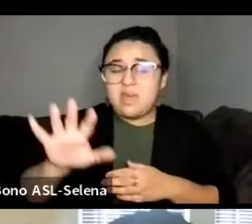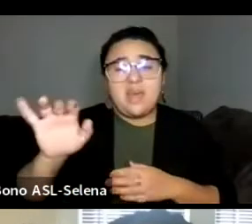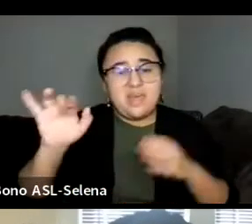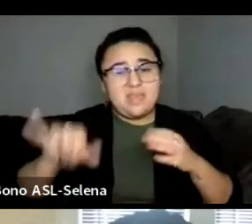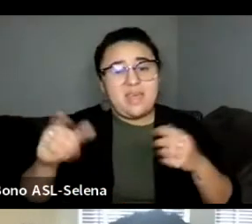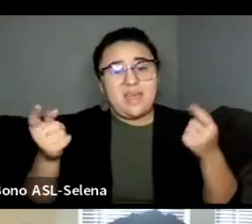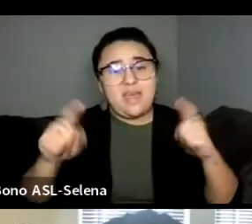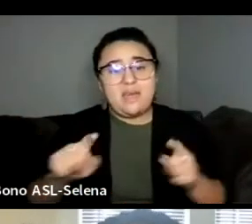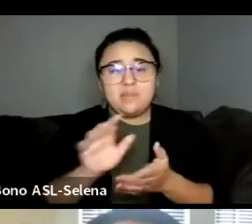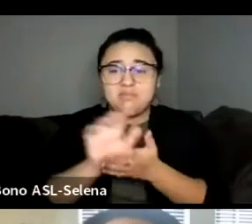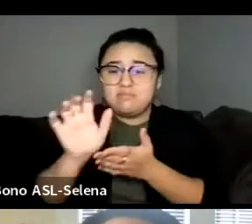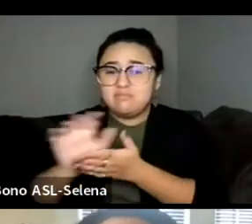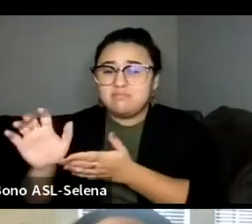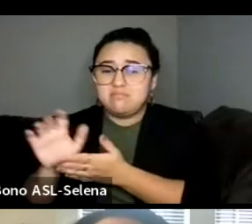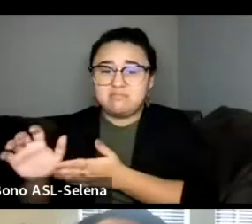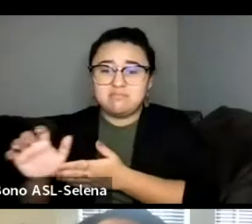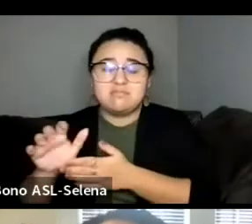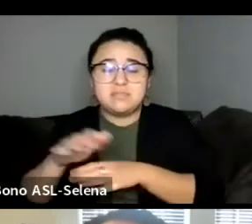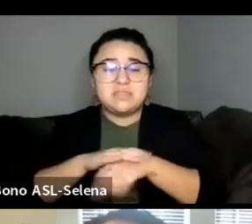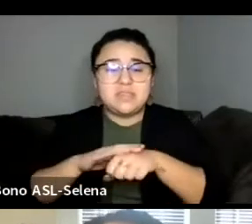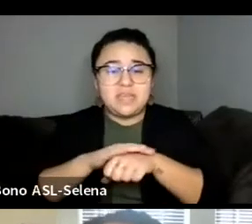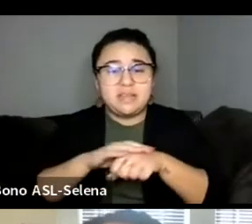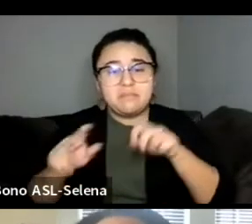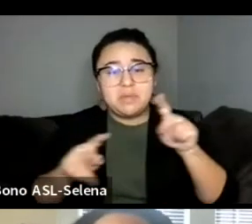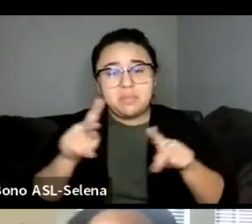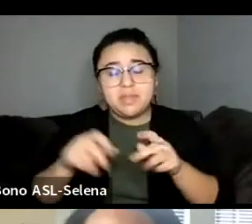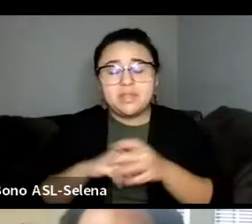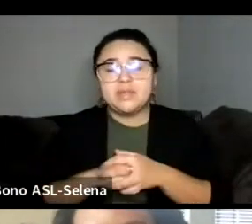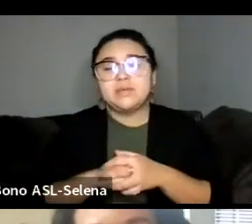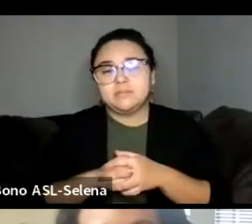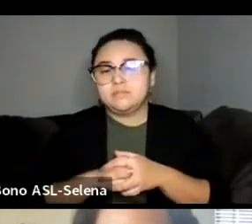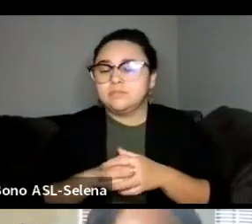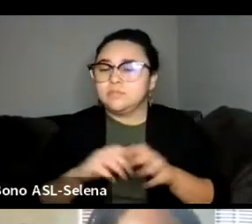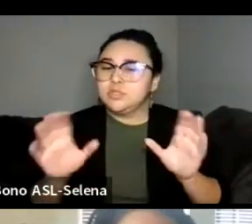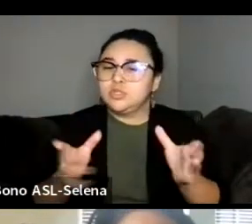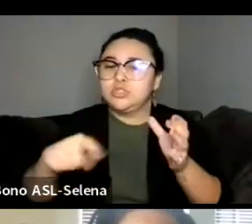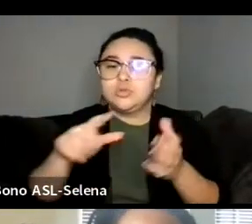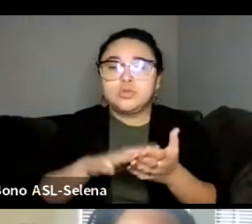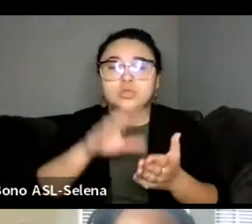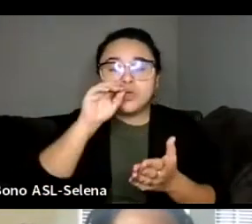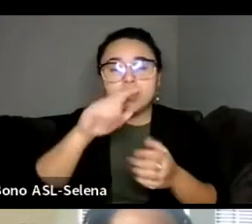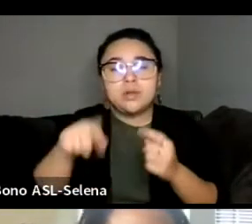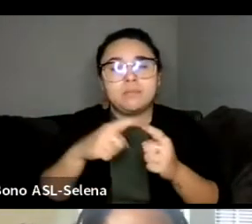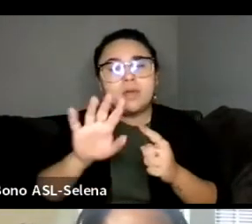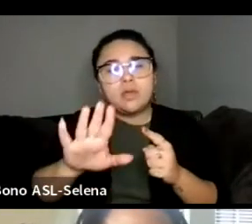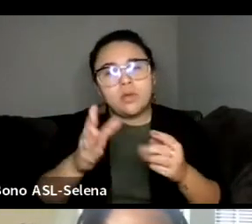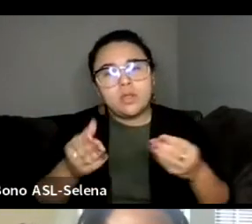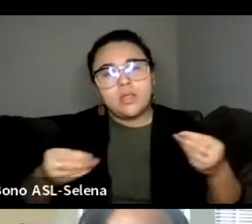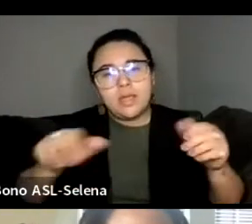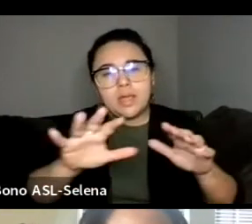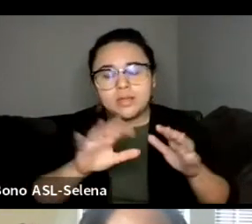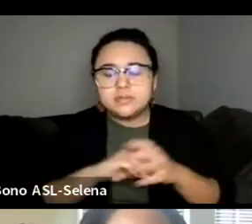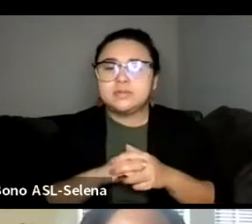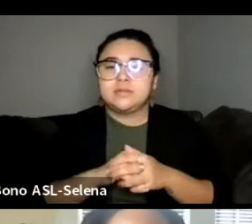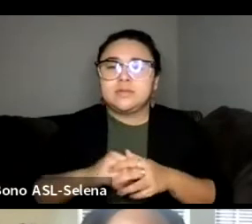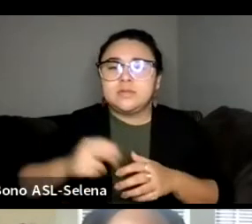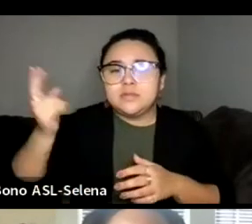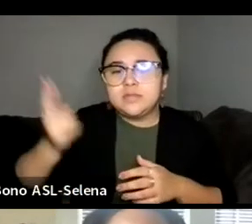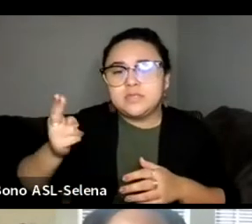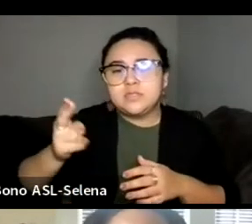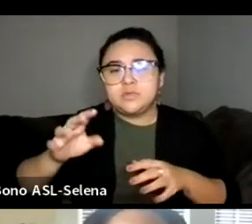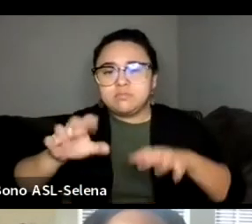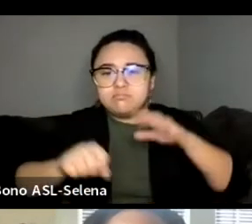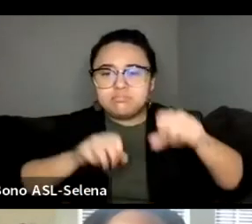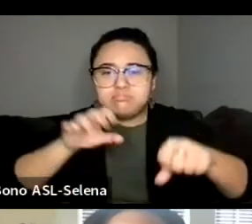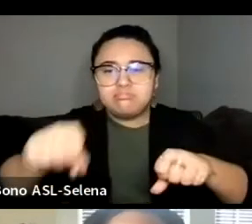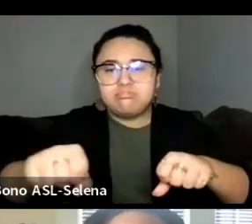about the lands where you live, work, and the history of the people who lived there before colonization, many who still live there today, though they are often